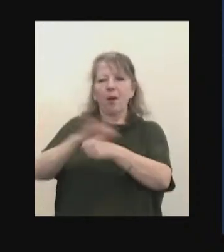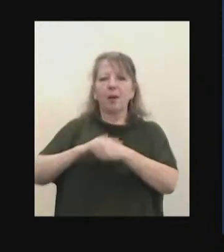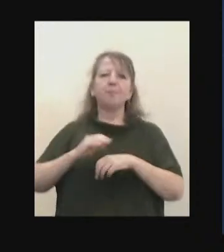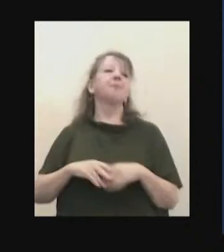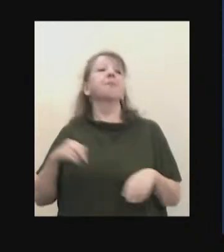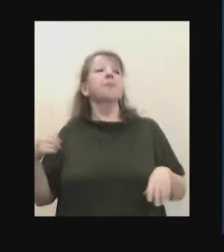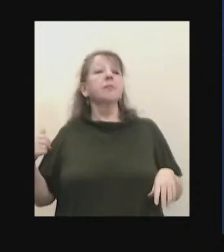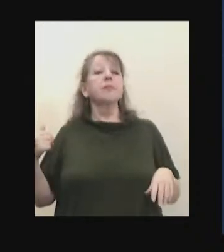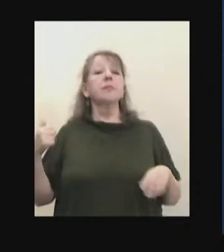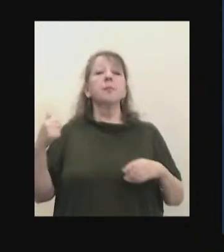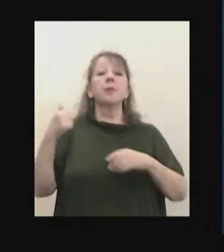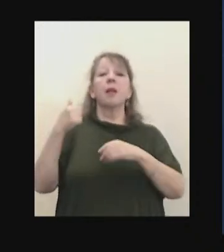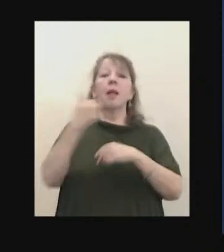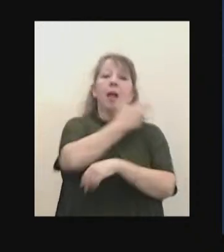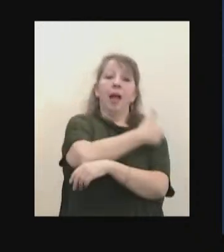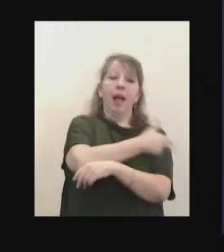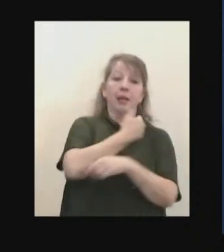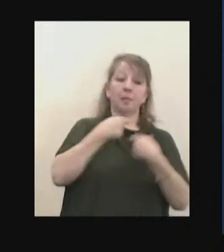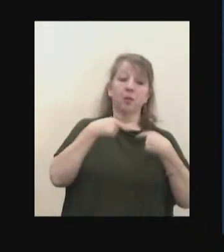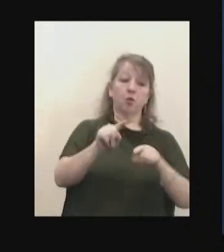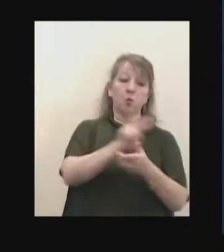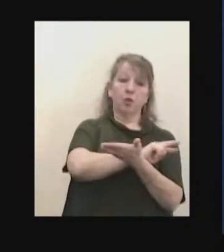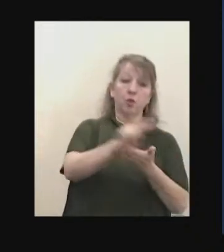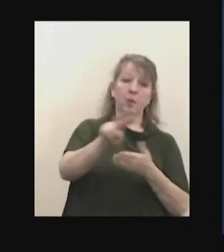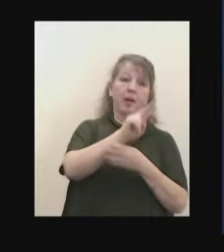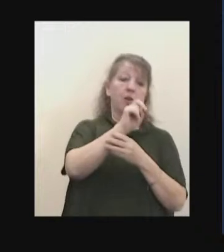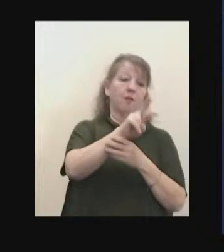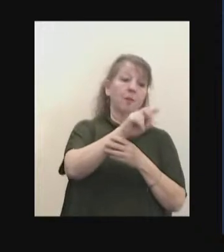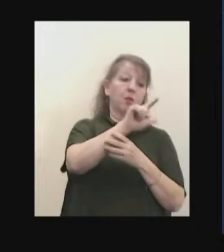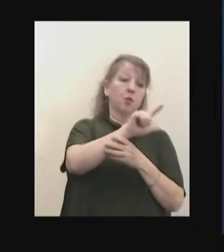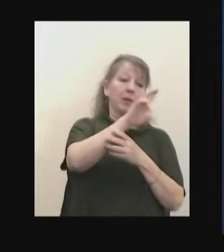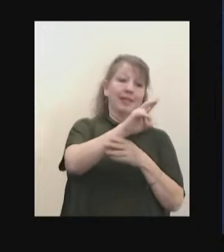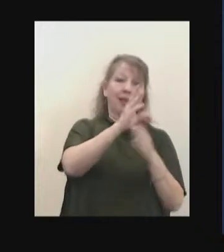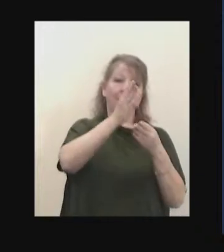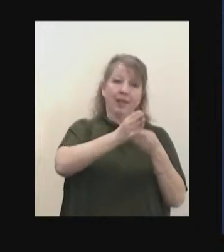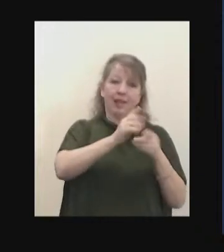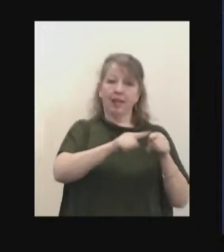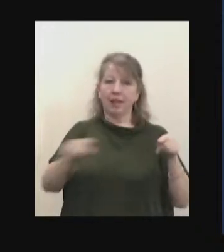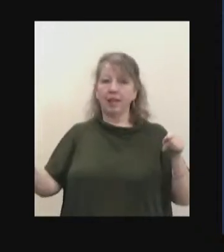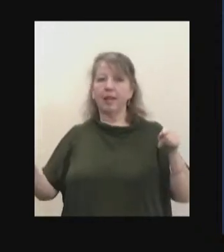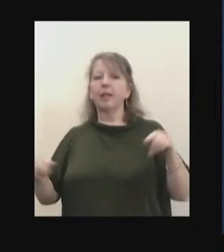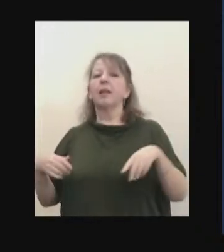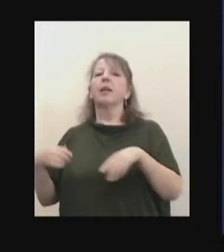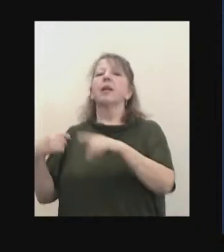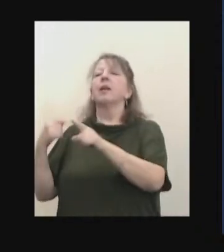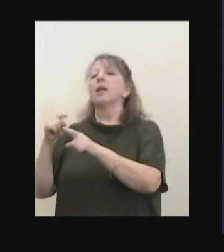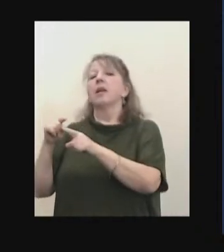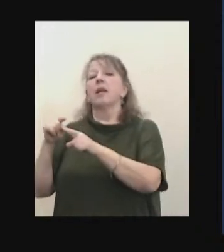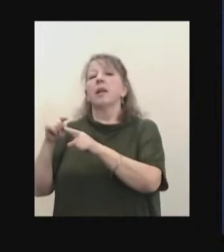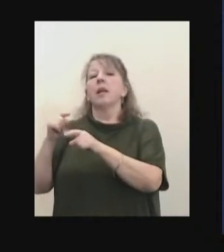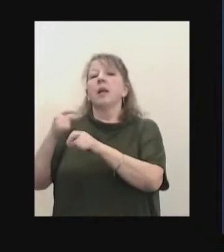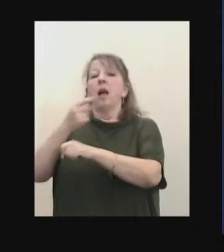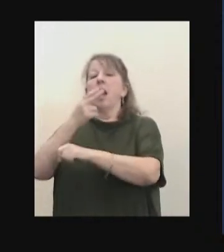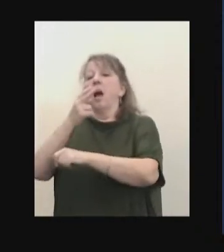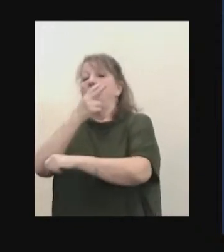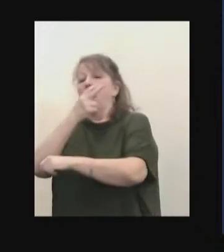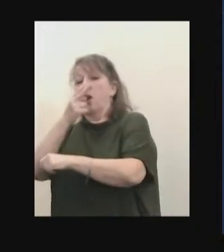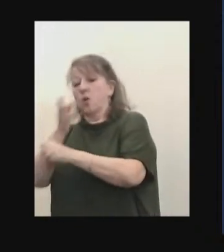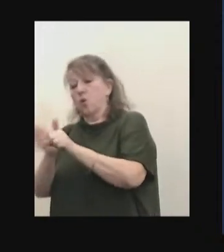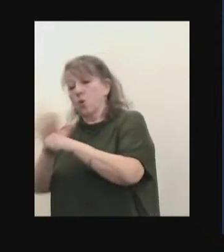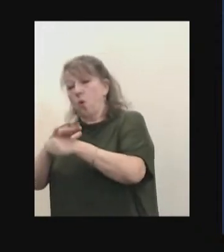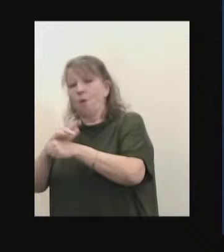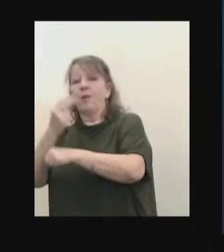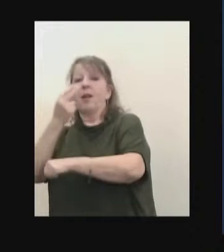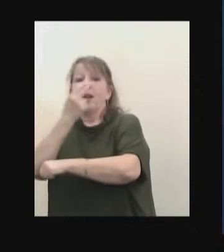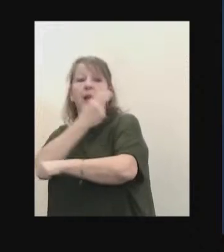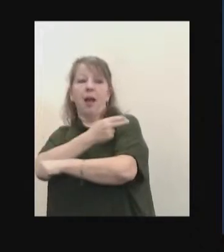Hospitalization data for the 2-week period ending November 27th. Hospital patients have increased, COVID patients that is, by 65%